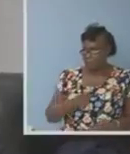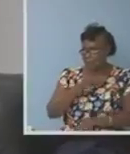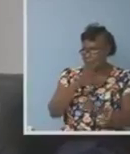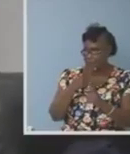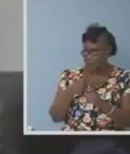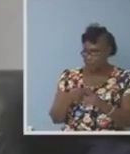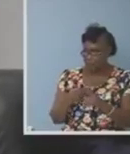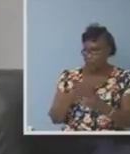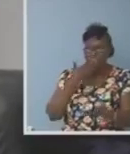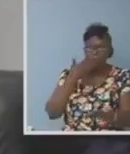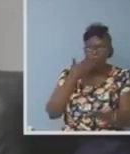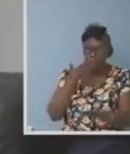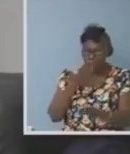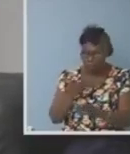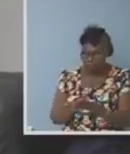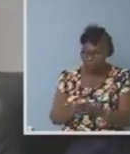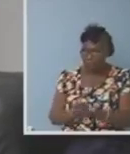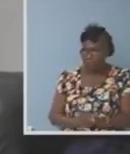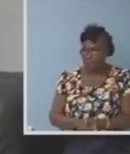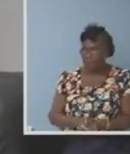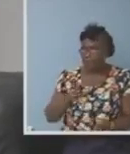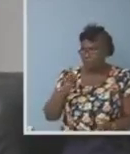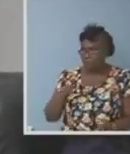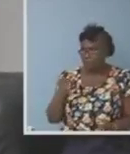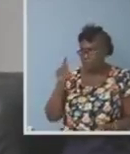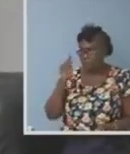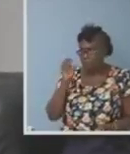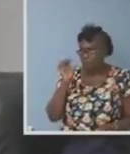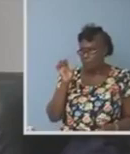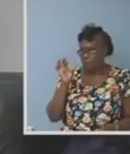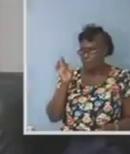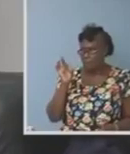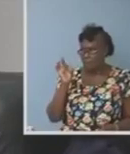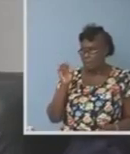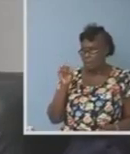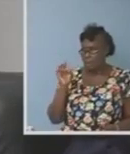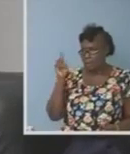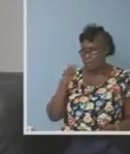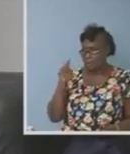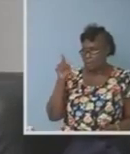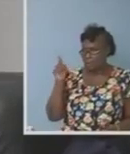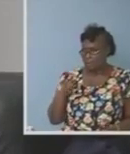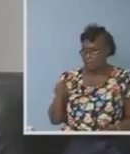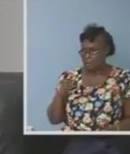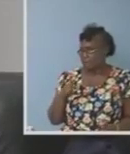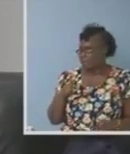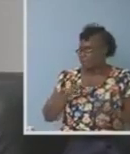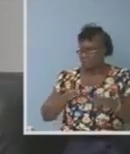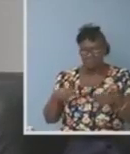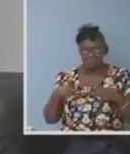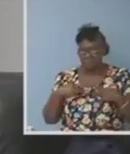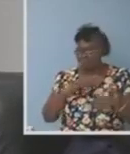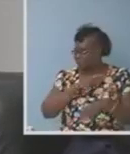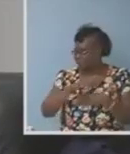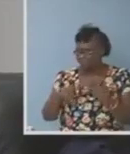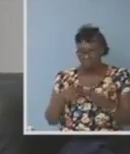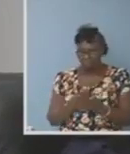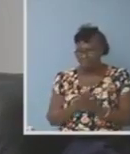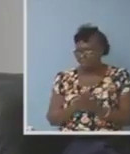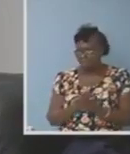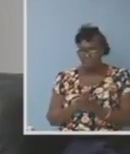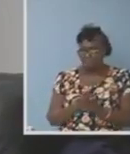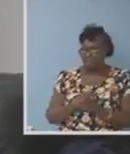that just about 80% will be well or have minimal symptoms. There's only 10 to